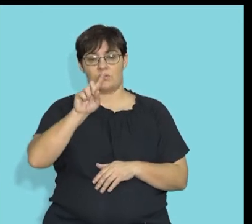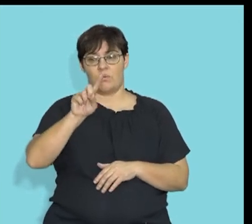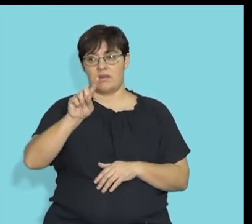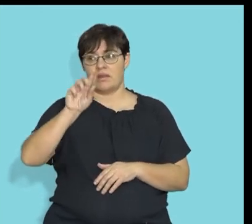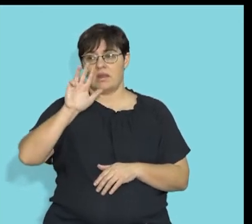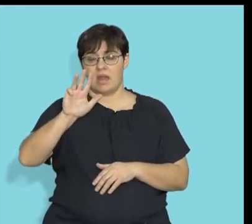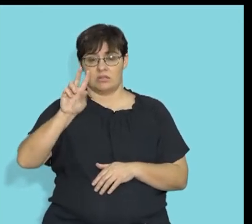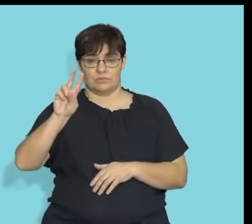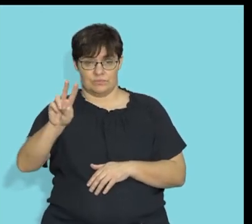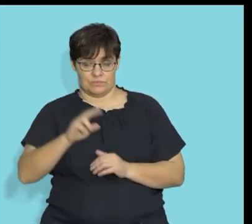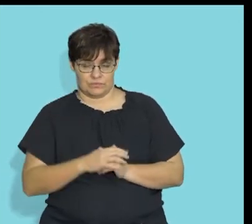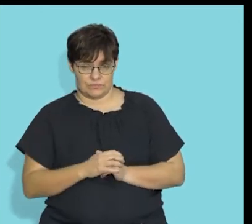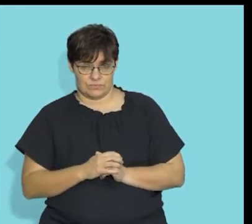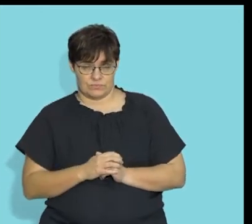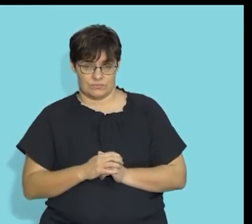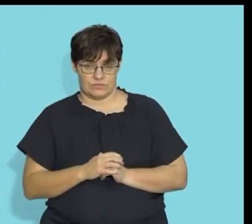over